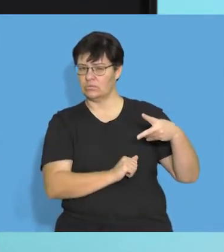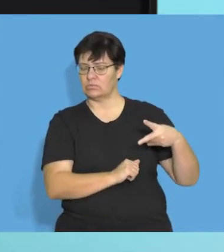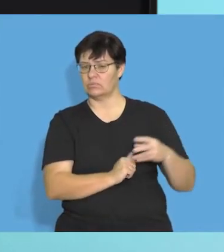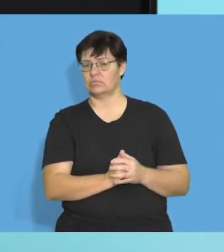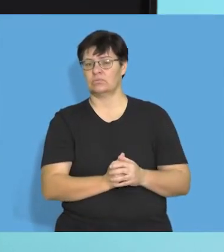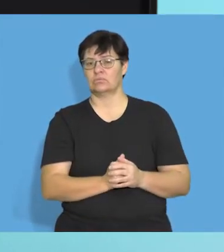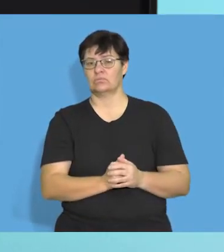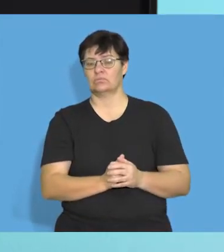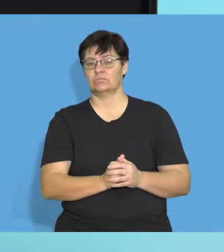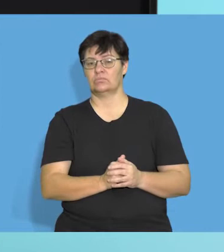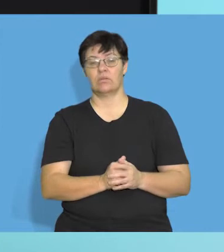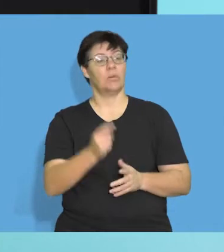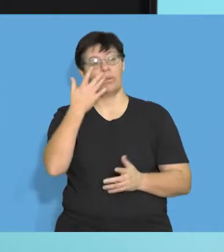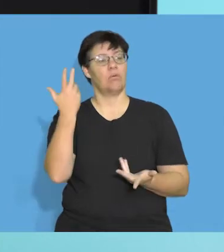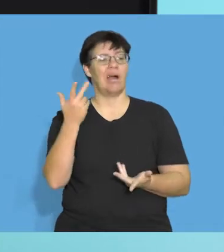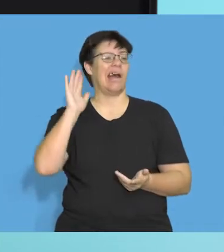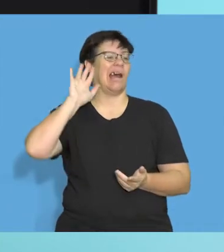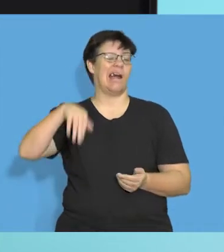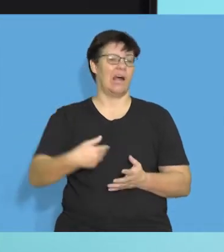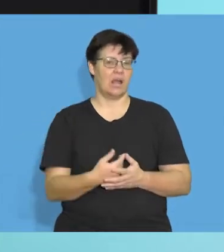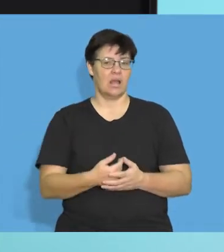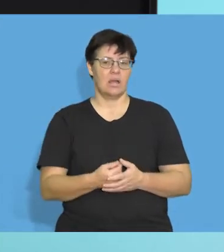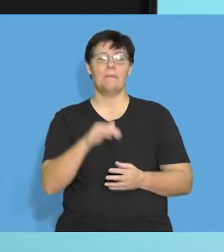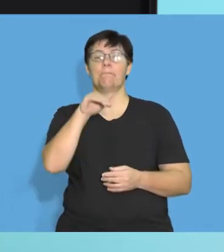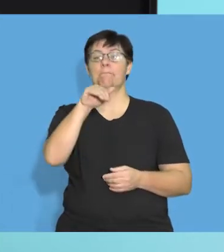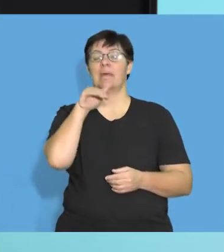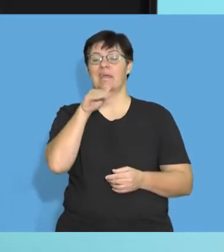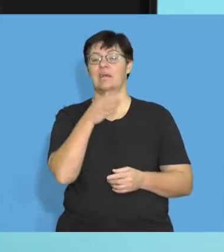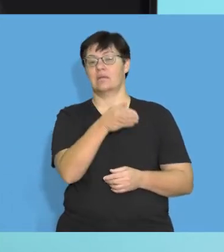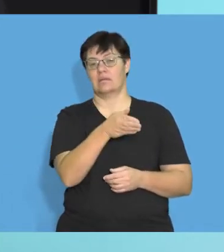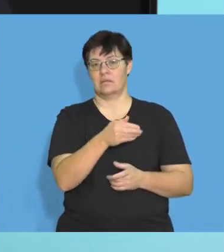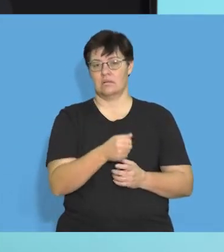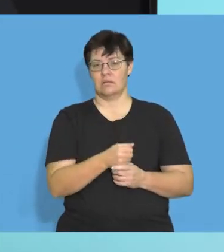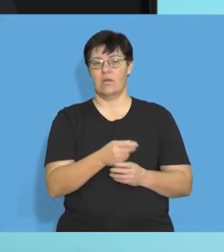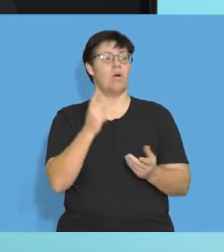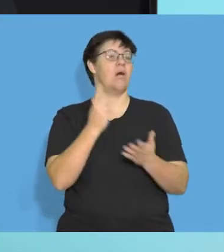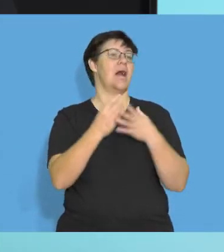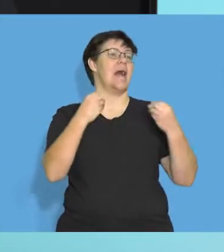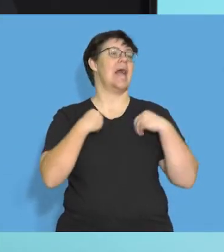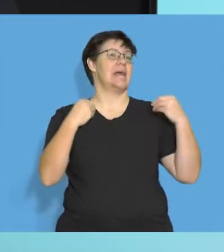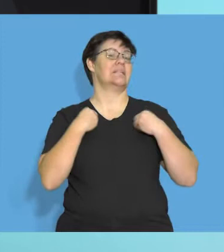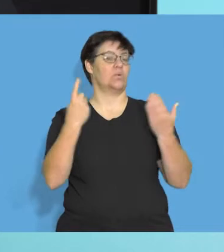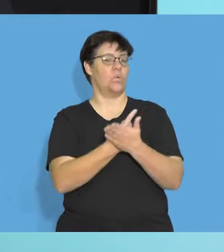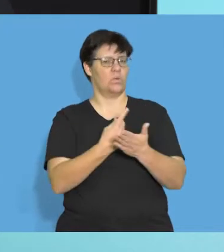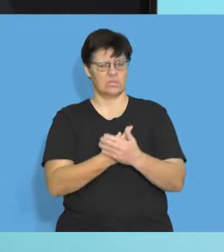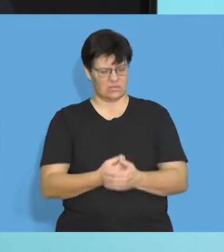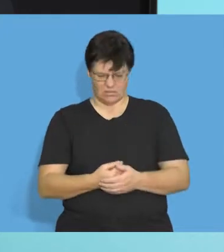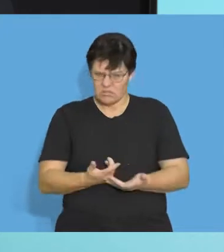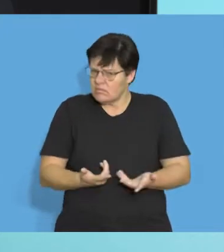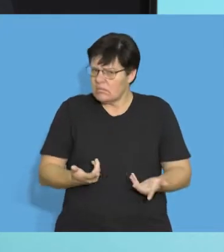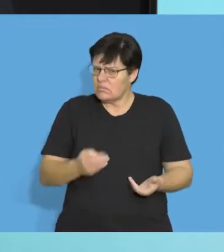Don't take for granted that your bank is always an asset. What do I mean by that?